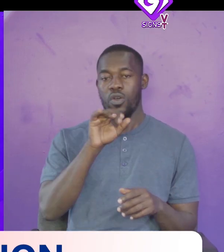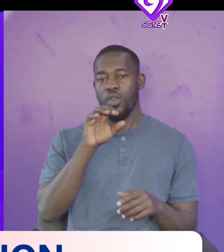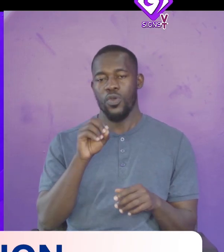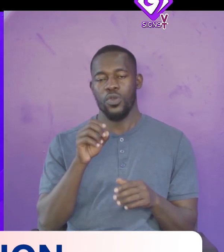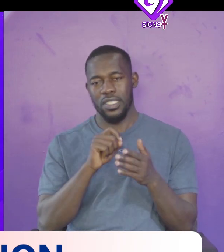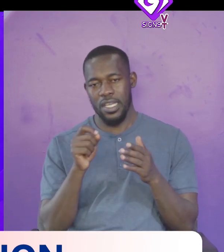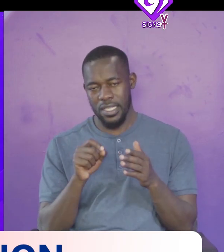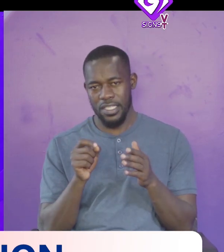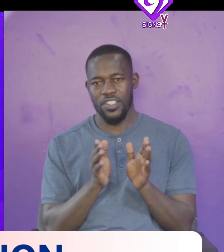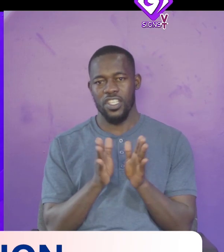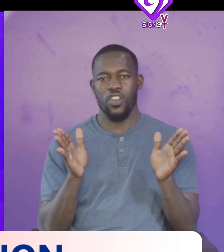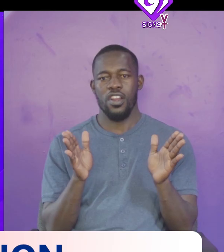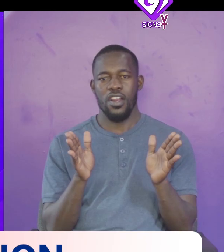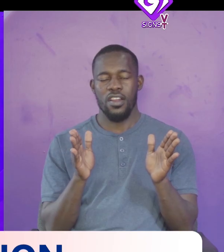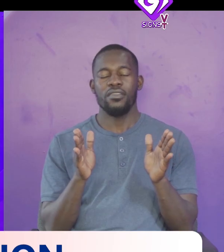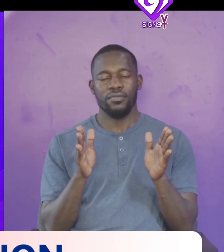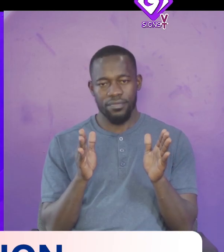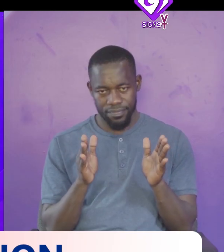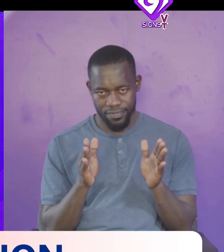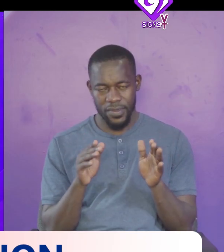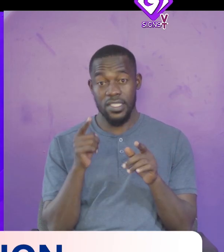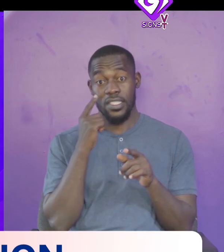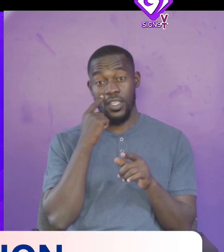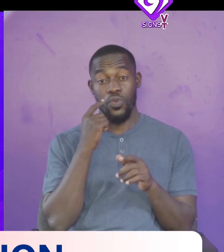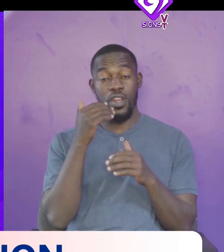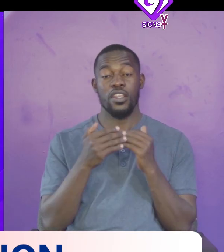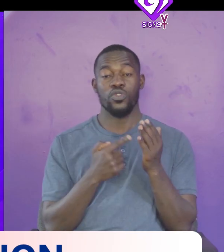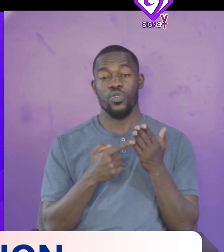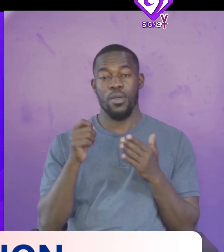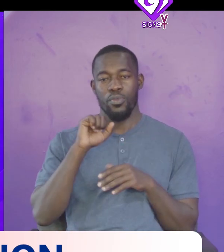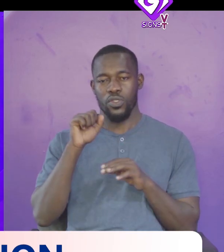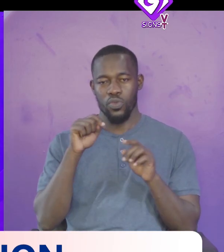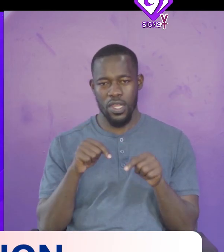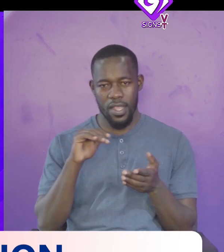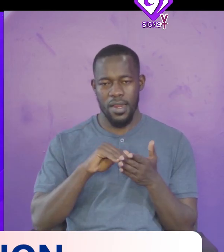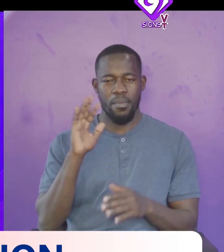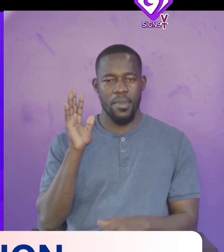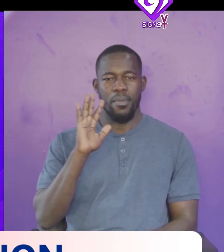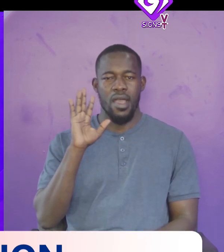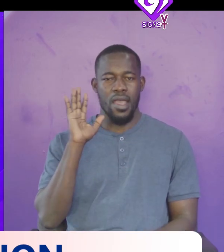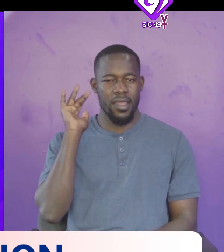Kenya Movement. My name is Jonas Simba. See you next week on Politics Today. Bye-bye.